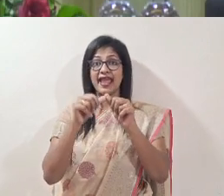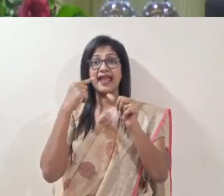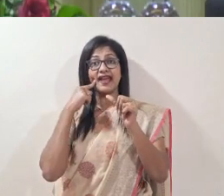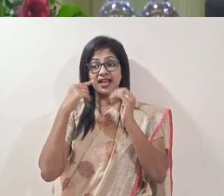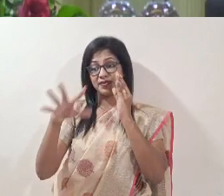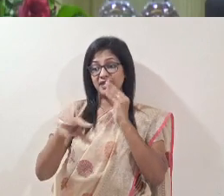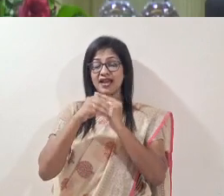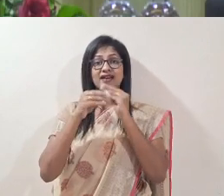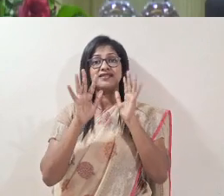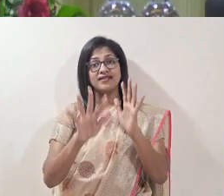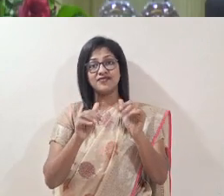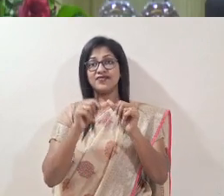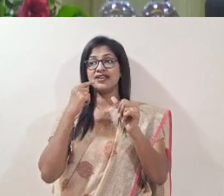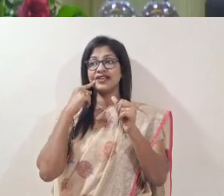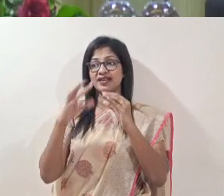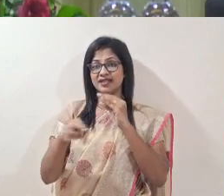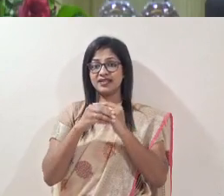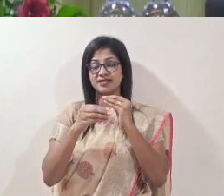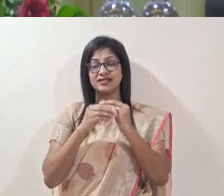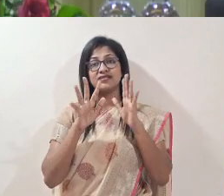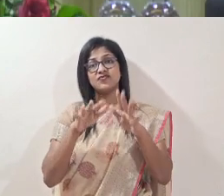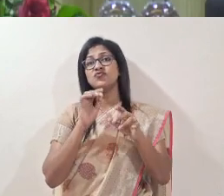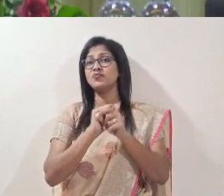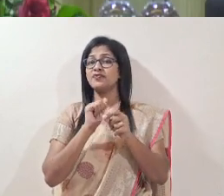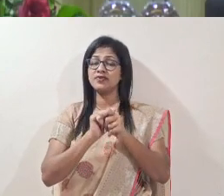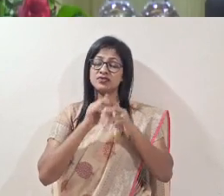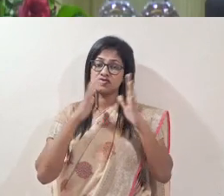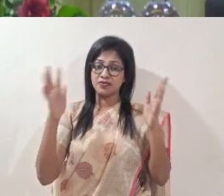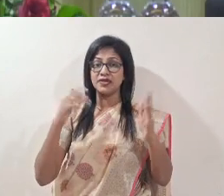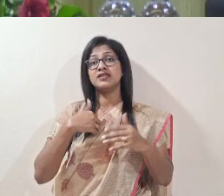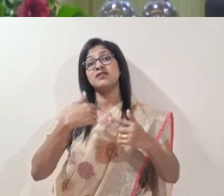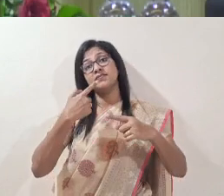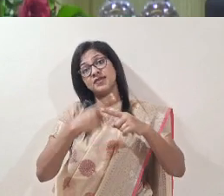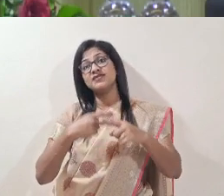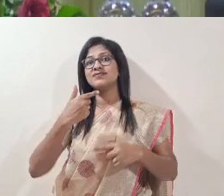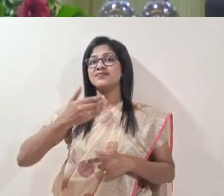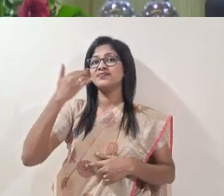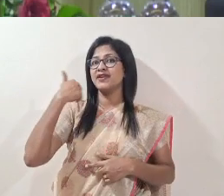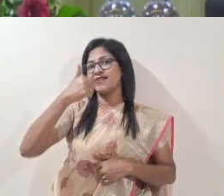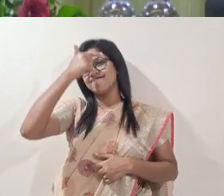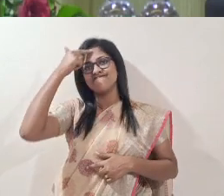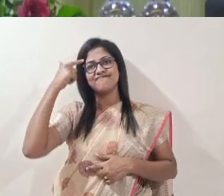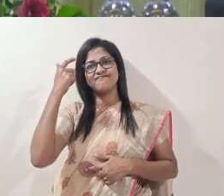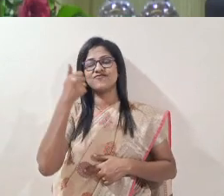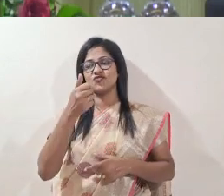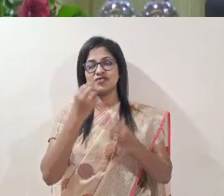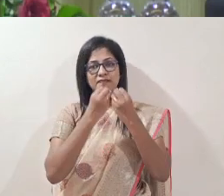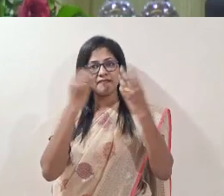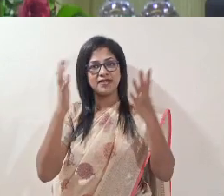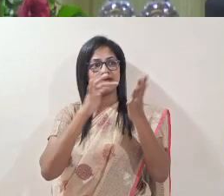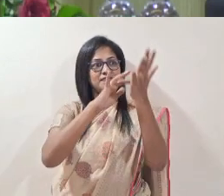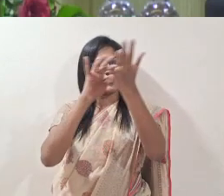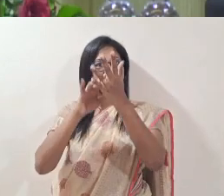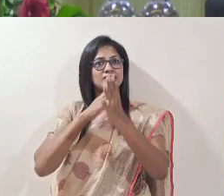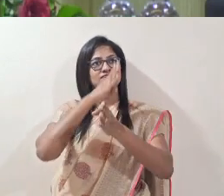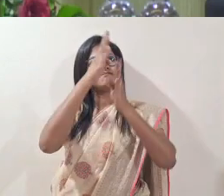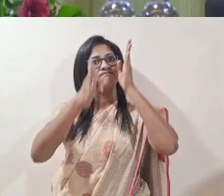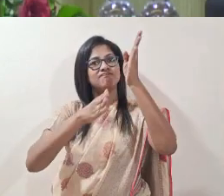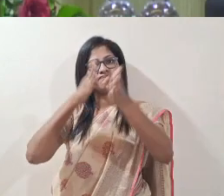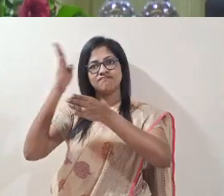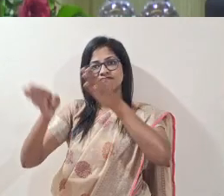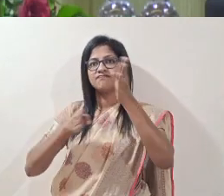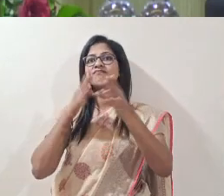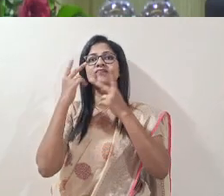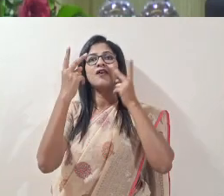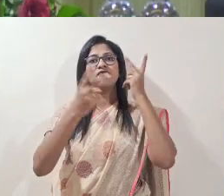artificial intelligence. So there is so much of work. Of course, I had a privilege to work most of the areas, and I